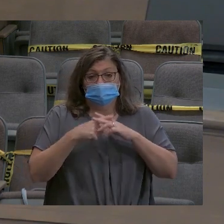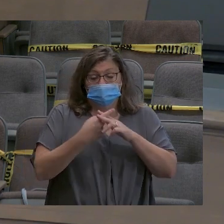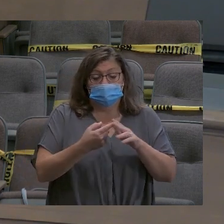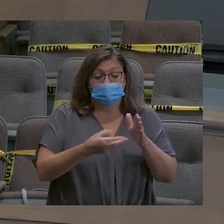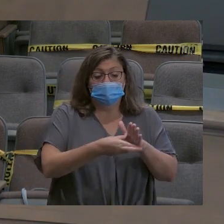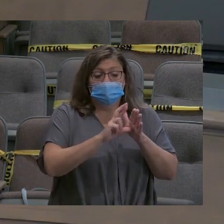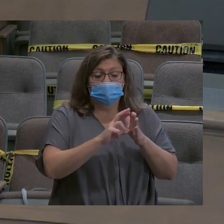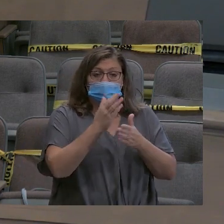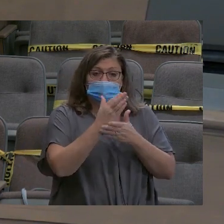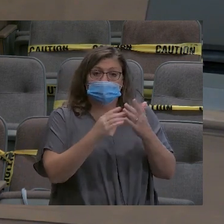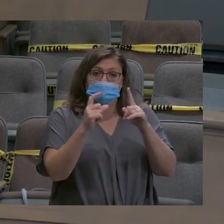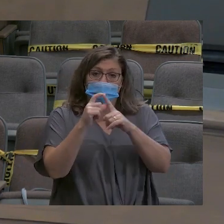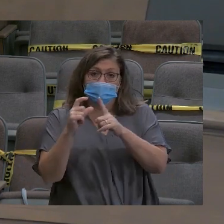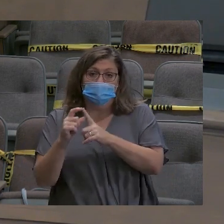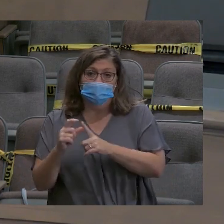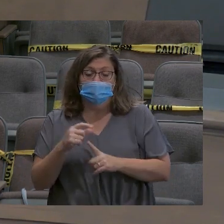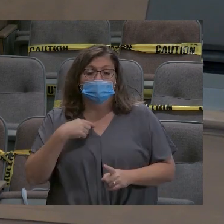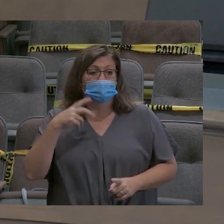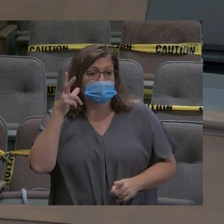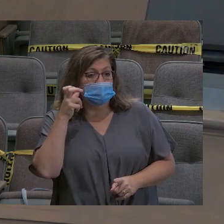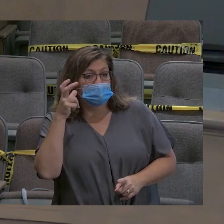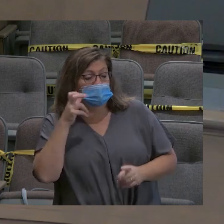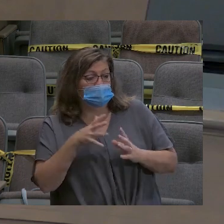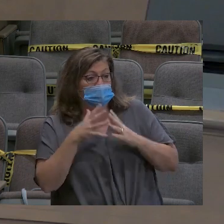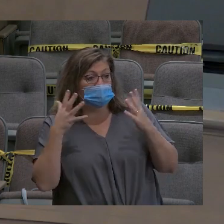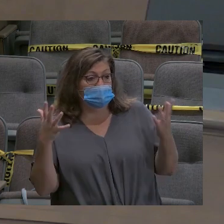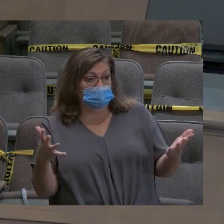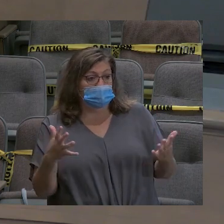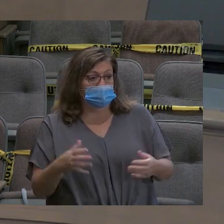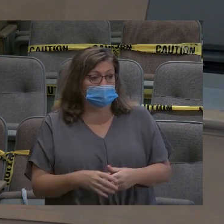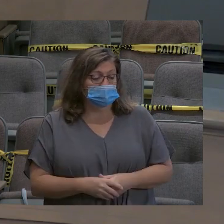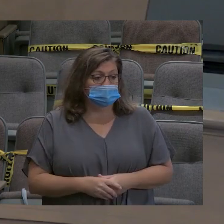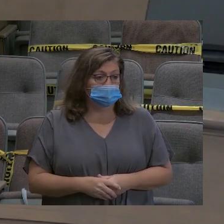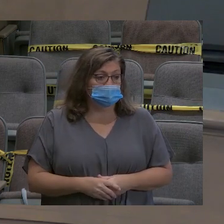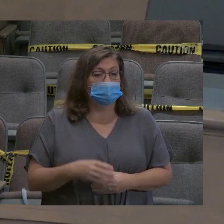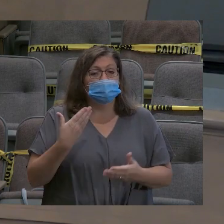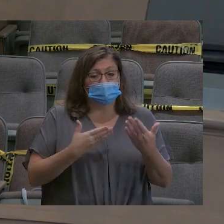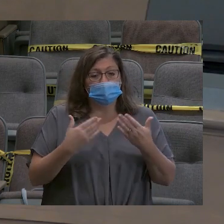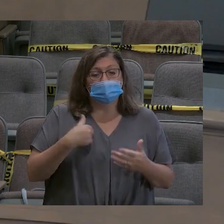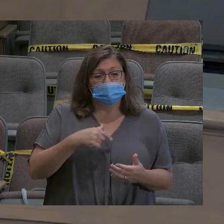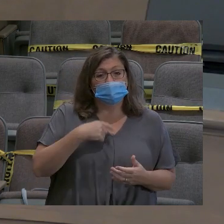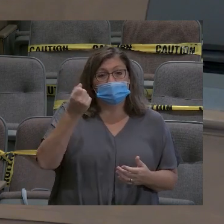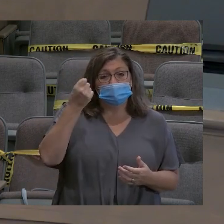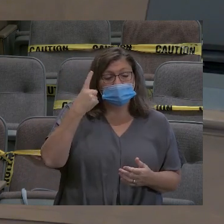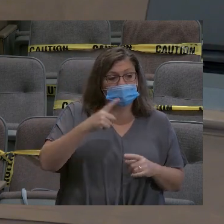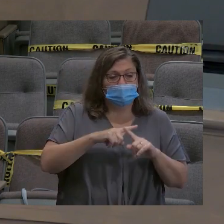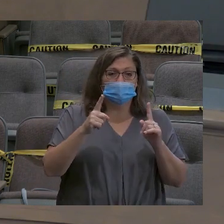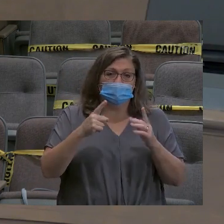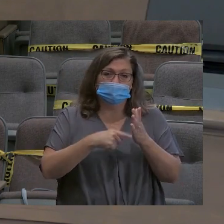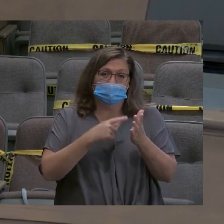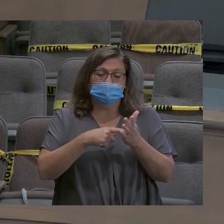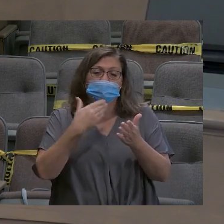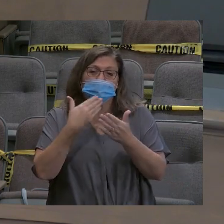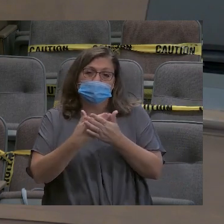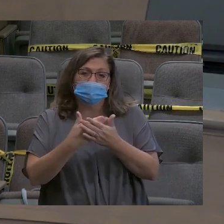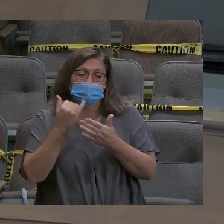terms that we hear a lot, but even though we may have a pretty good grasp, it's sometimes a good idea to go back